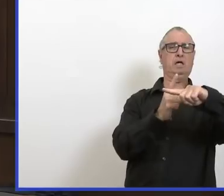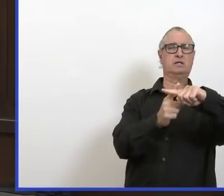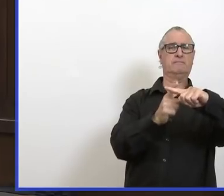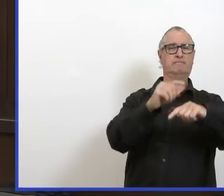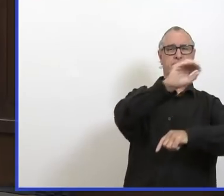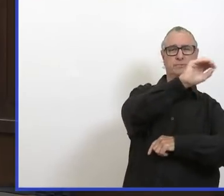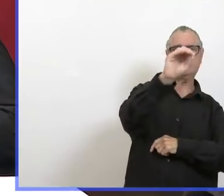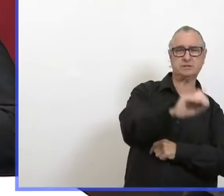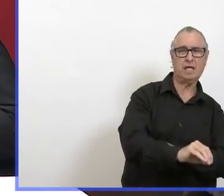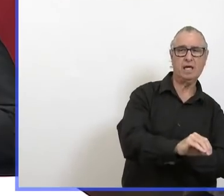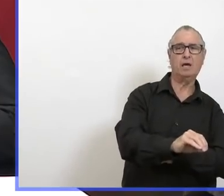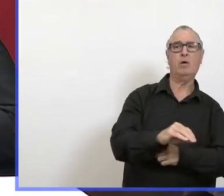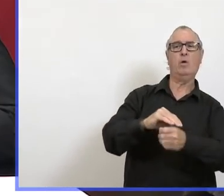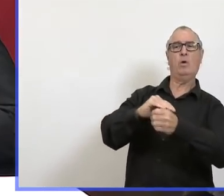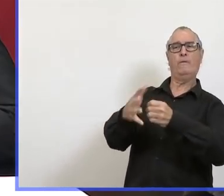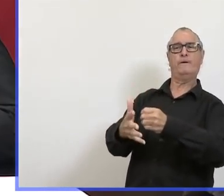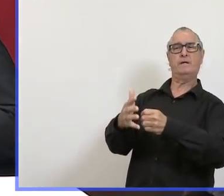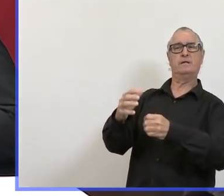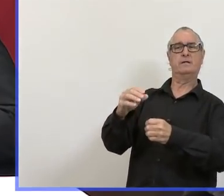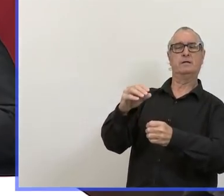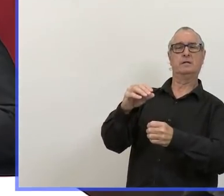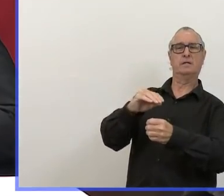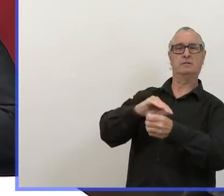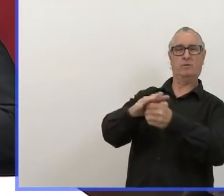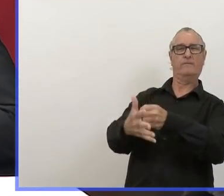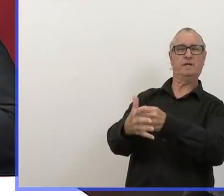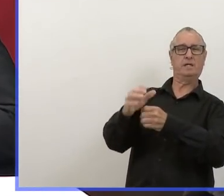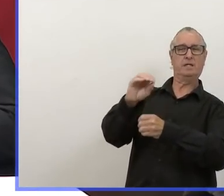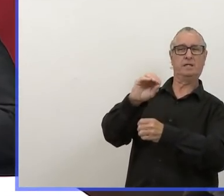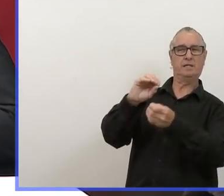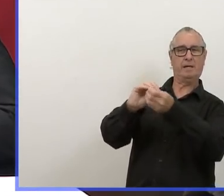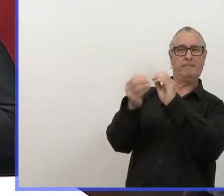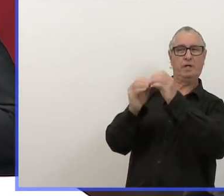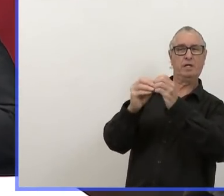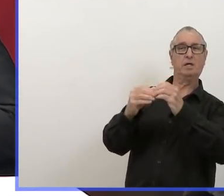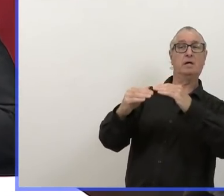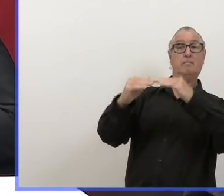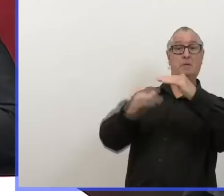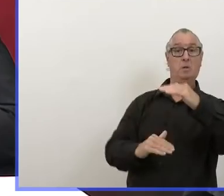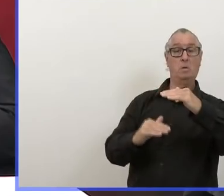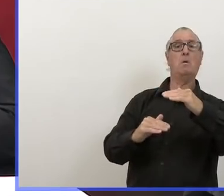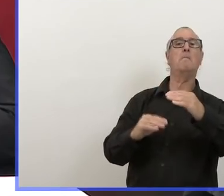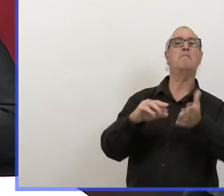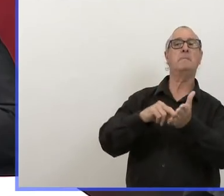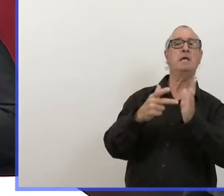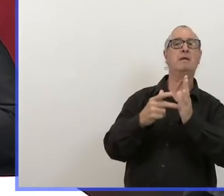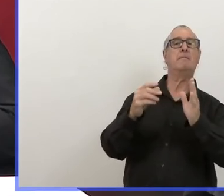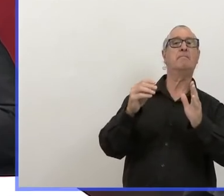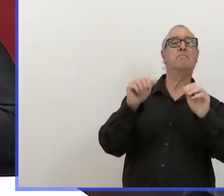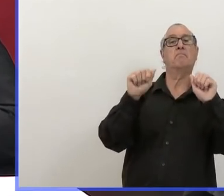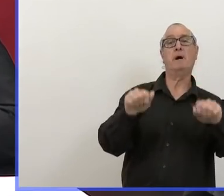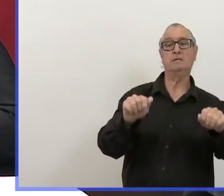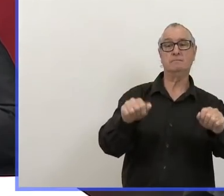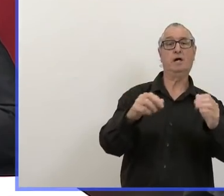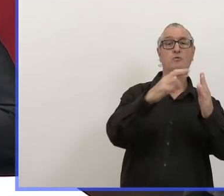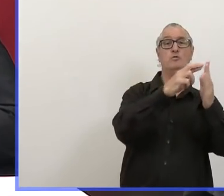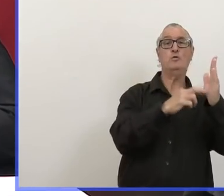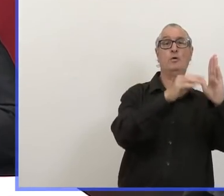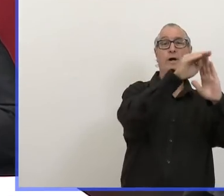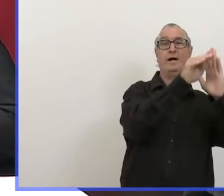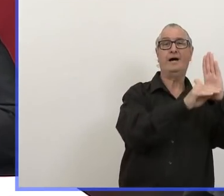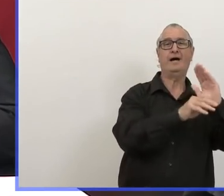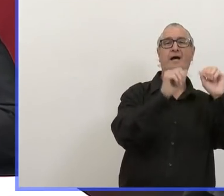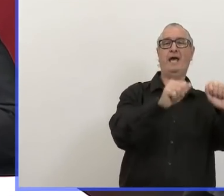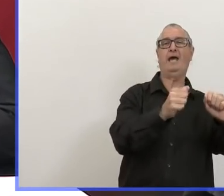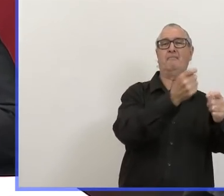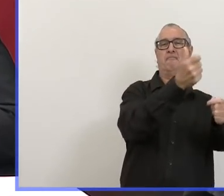restrictions? Yeah, I mean, that's a good question. I mean, you know, those are some of the indicators we look at. I think we're